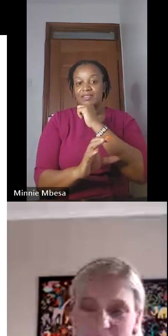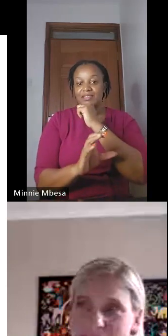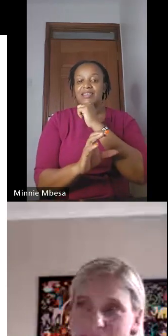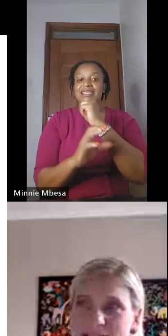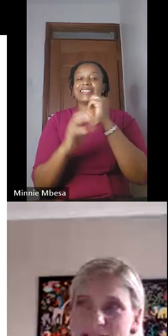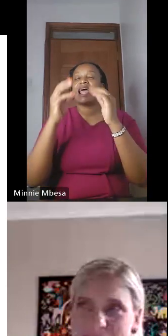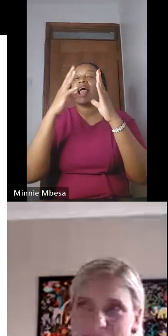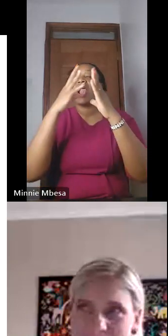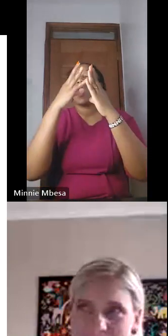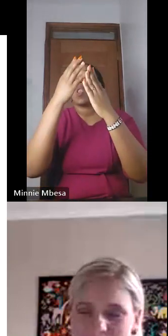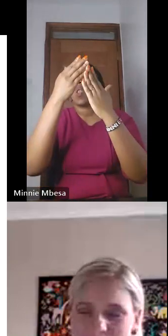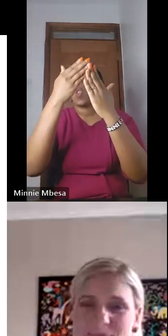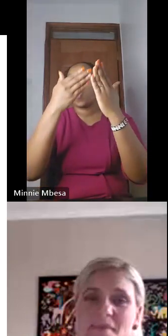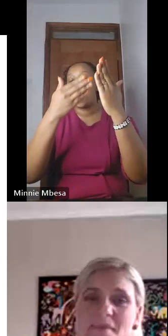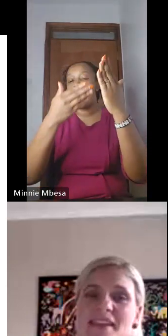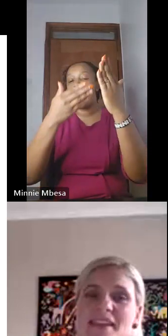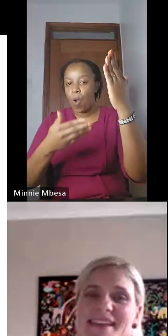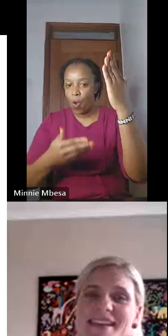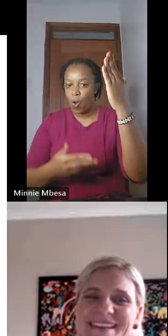so just be patient with me.